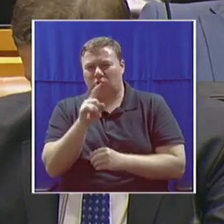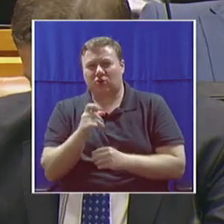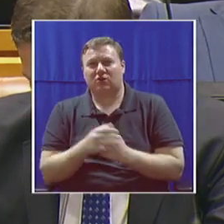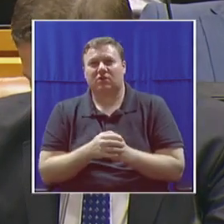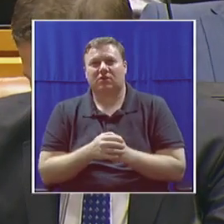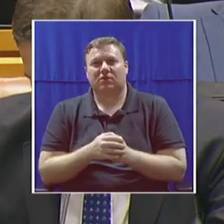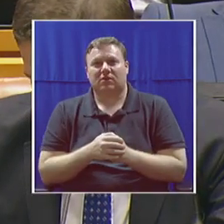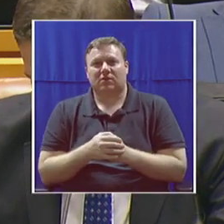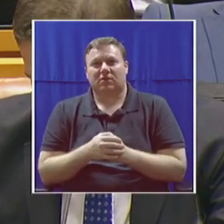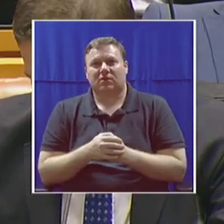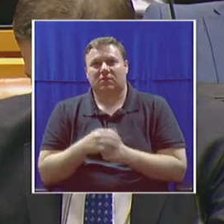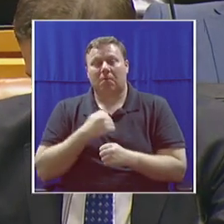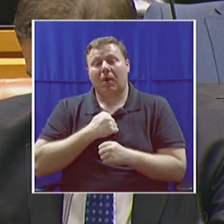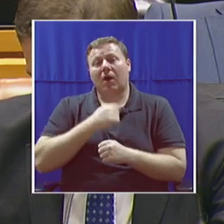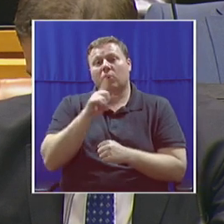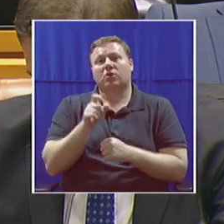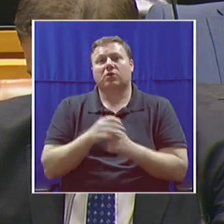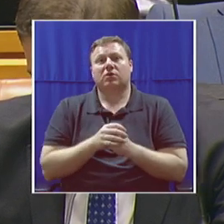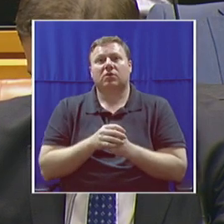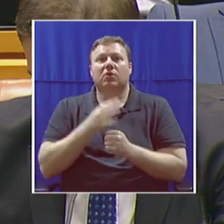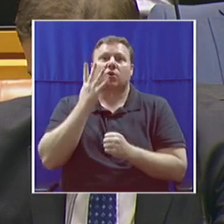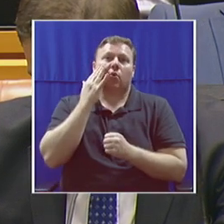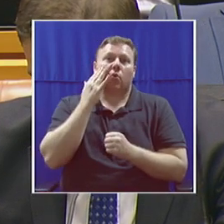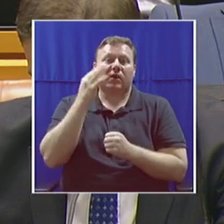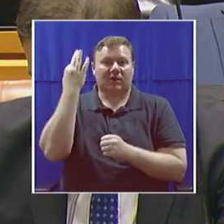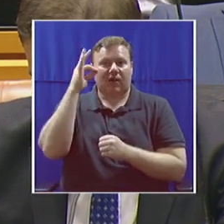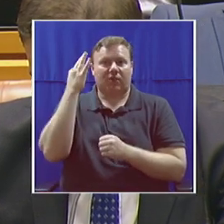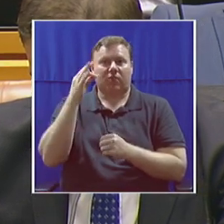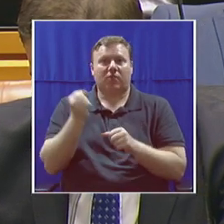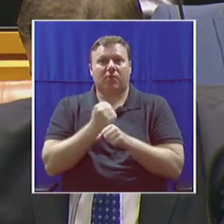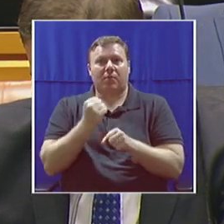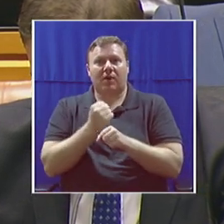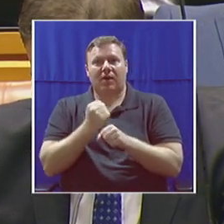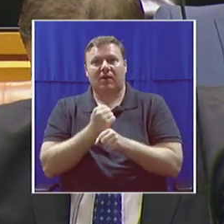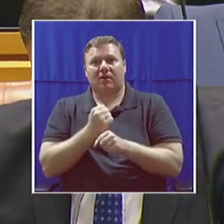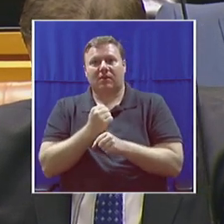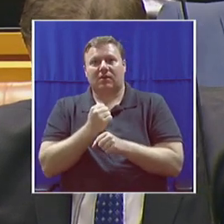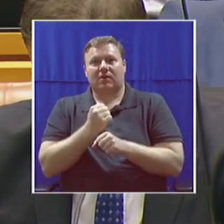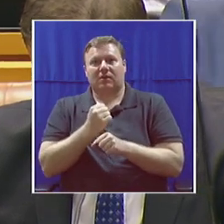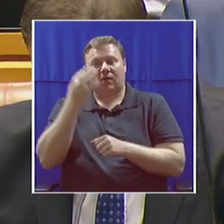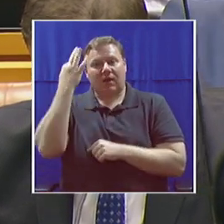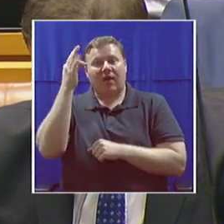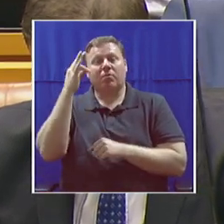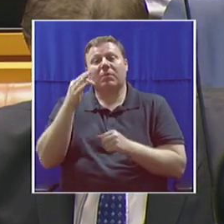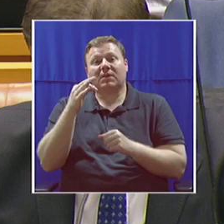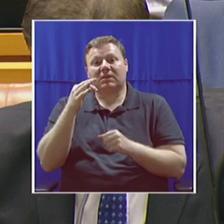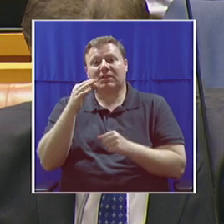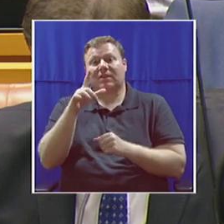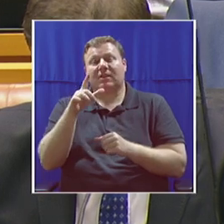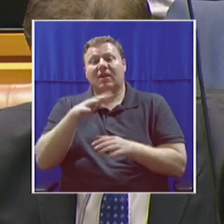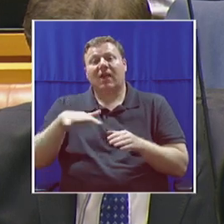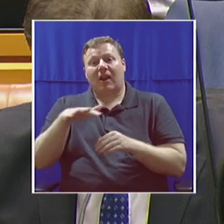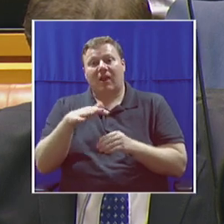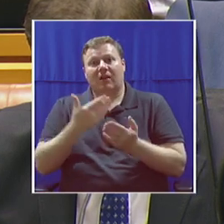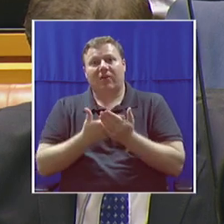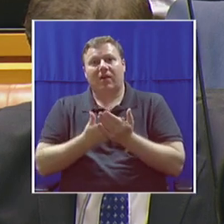my question to the deputy minister is when will government make all suitable state land available for land reform purposes so that we don't have